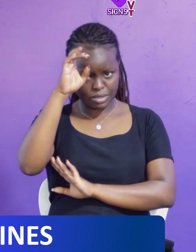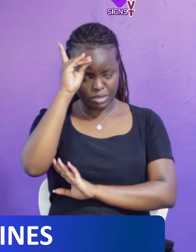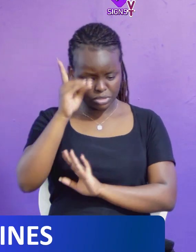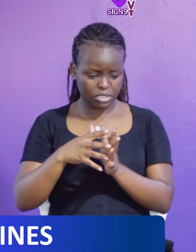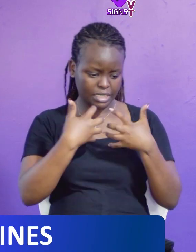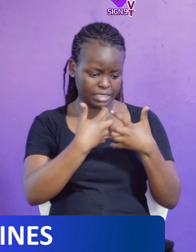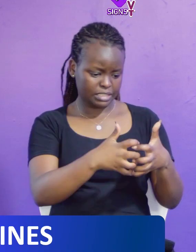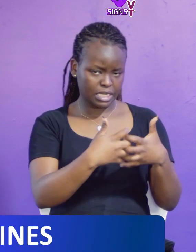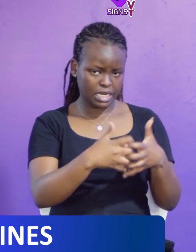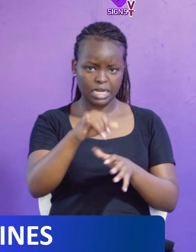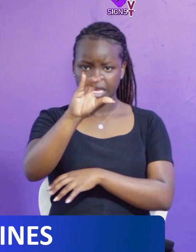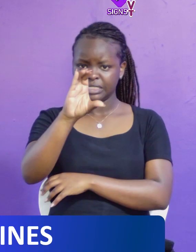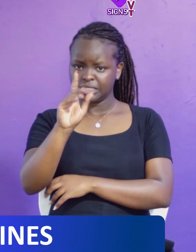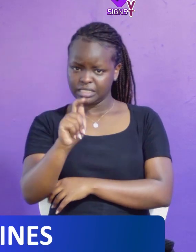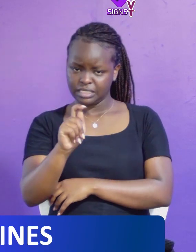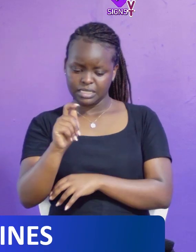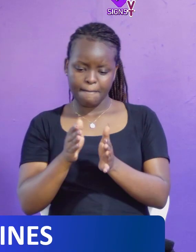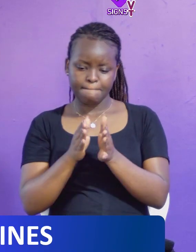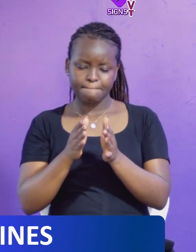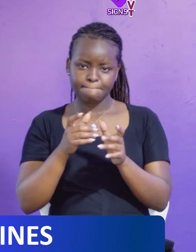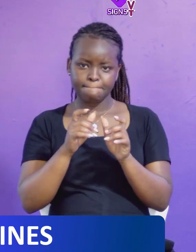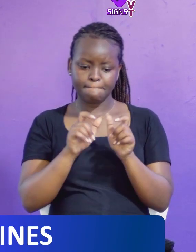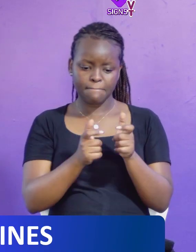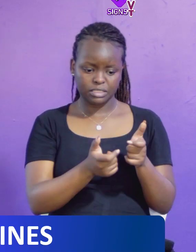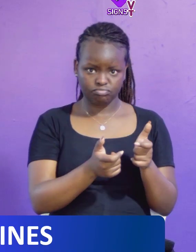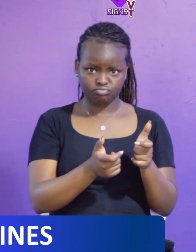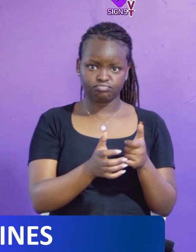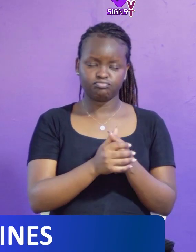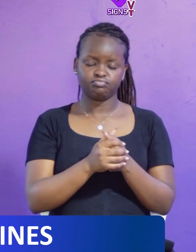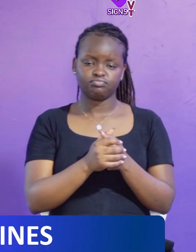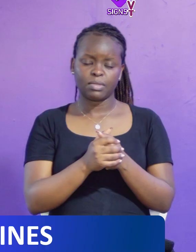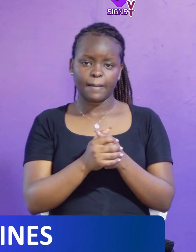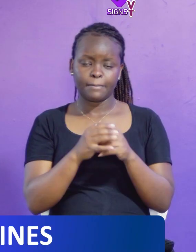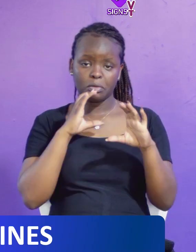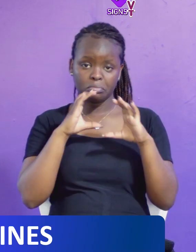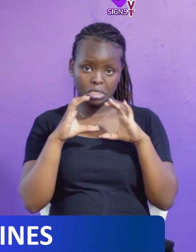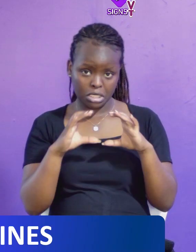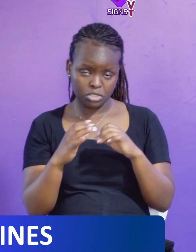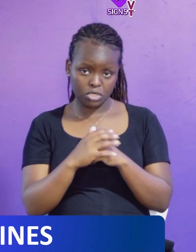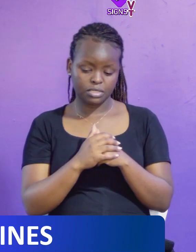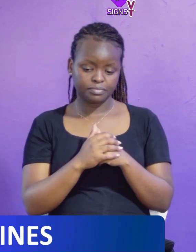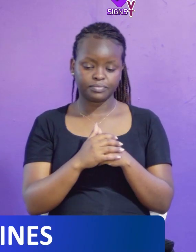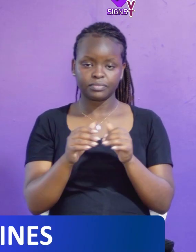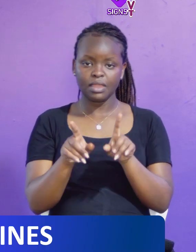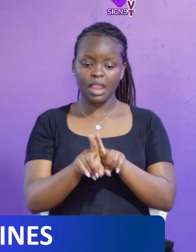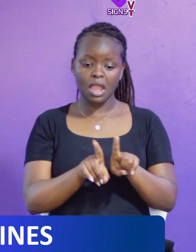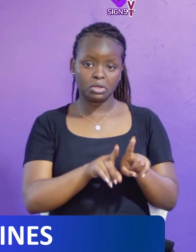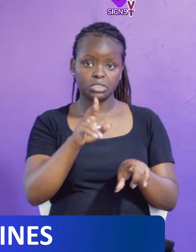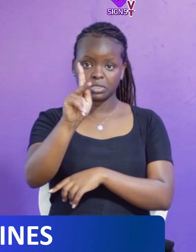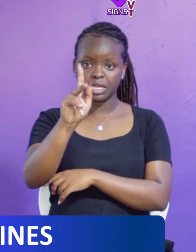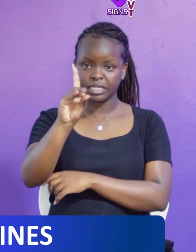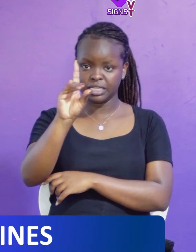engineering, ICT, mass communication, legal and supply chain management. According to KDF, the recruitment exercise will take